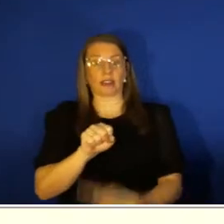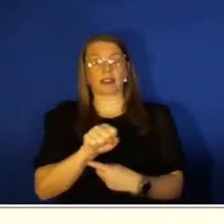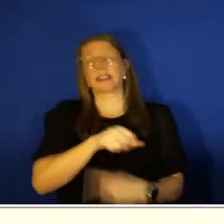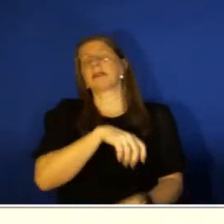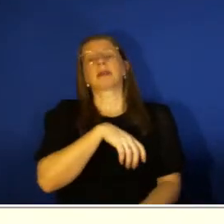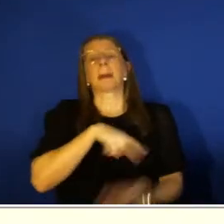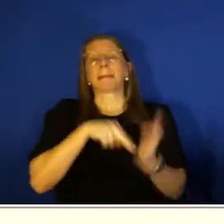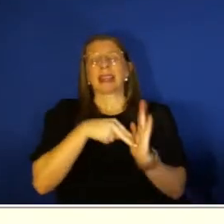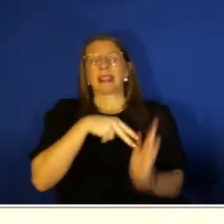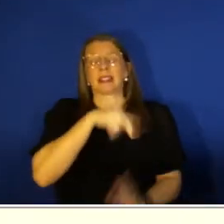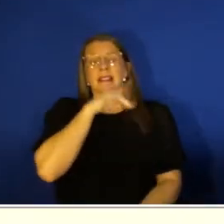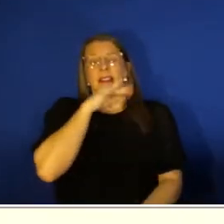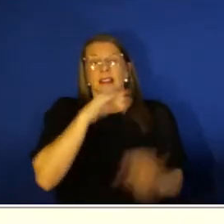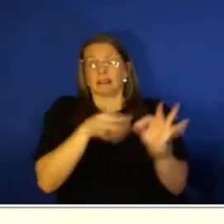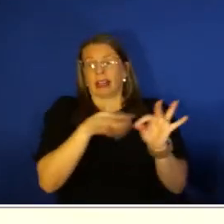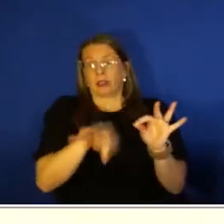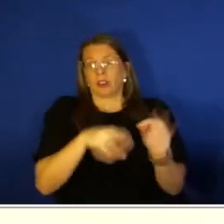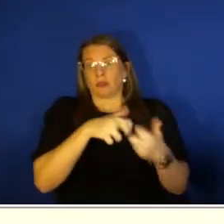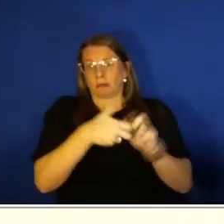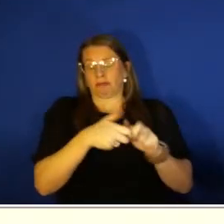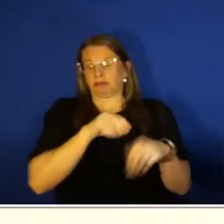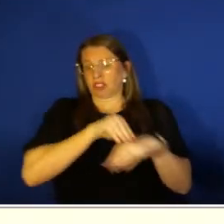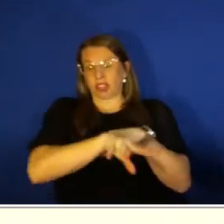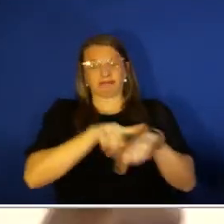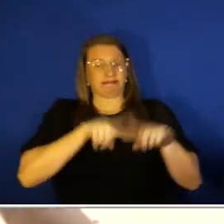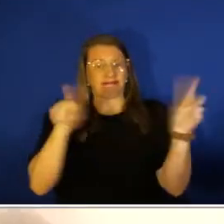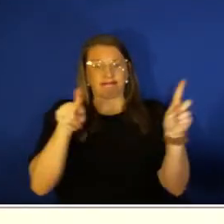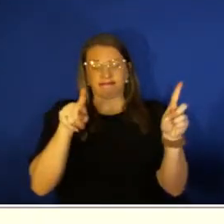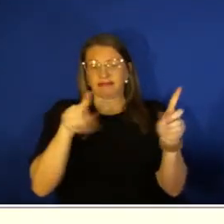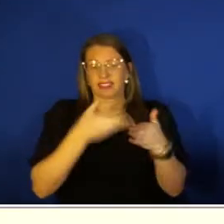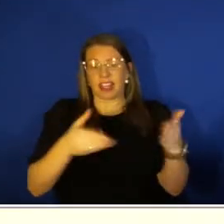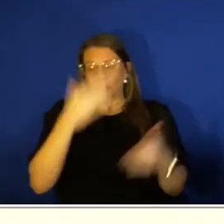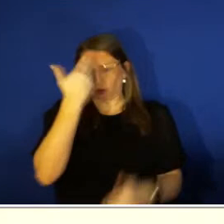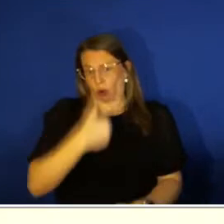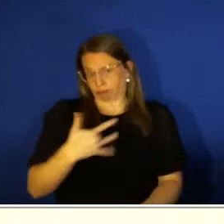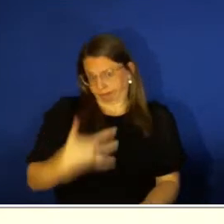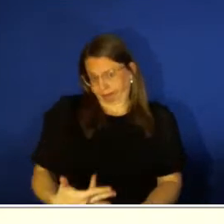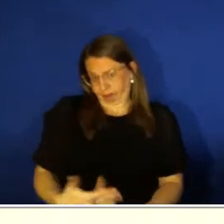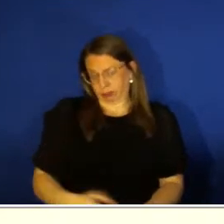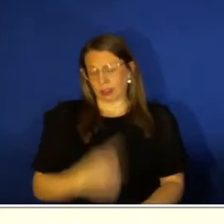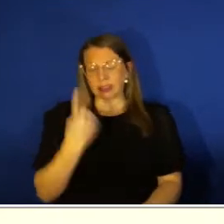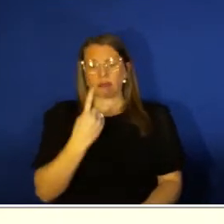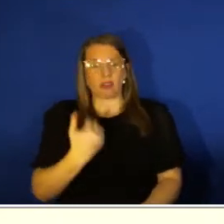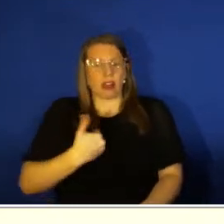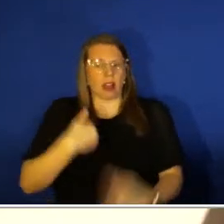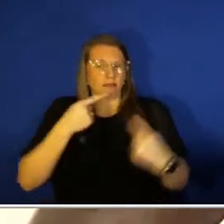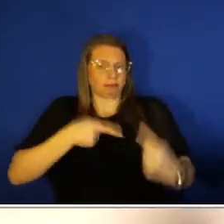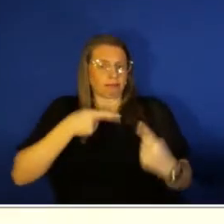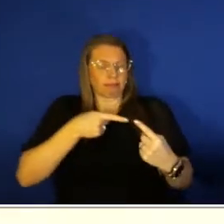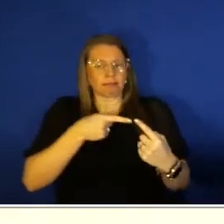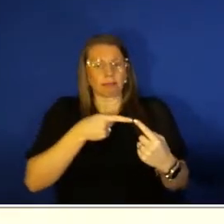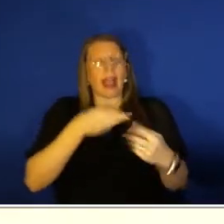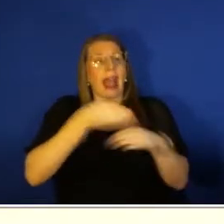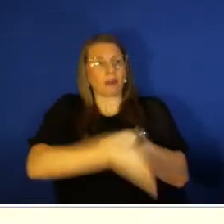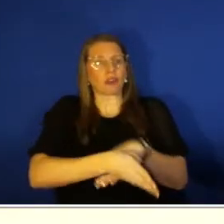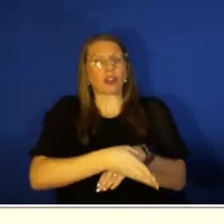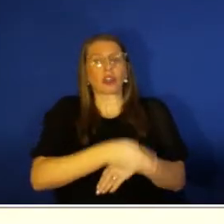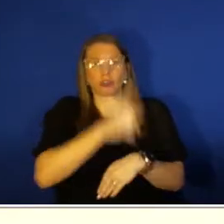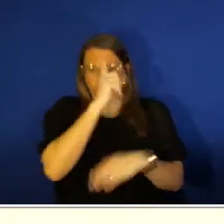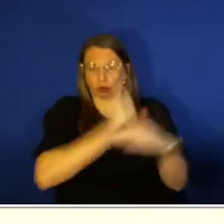problem that can be caused by a lot of different things. Stroke being the most common one, where somebody has trouble after having a